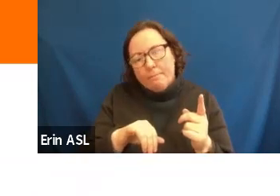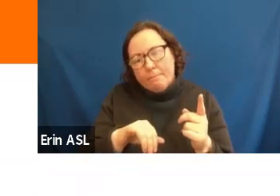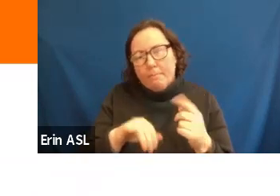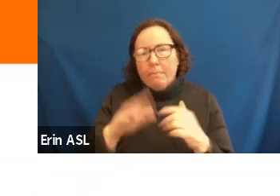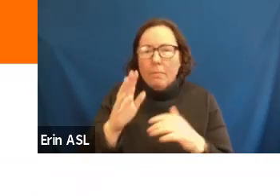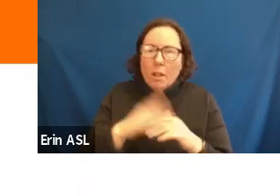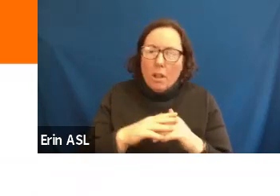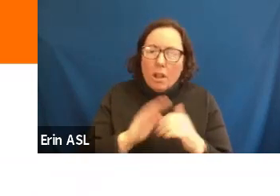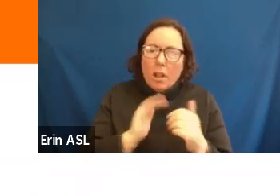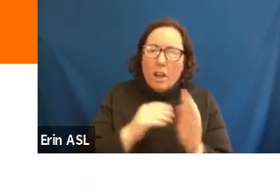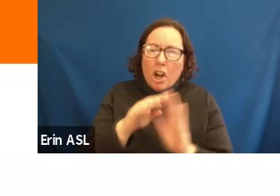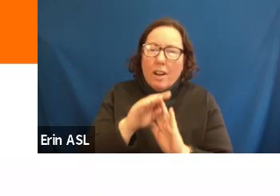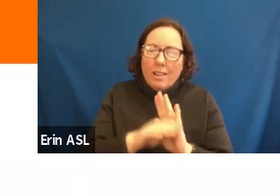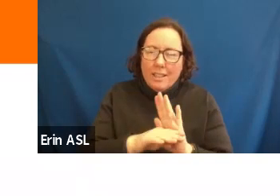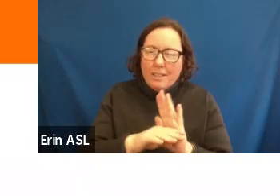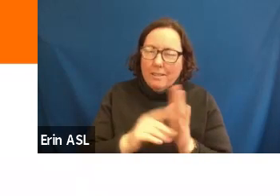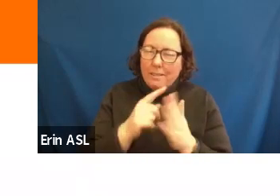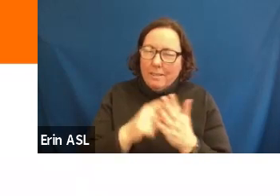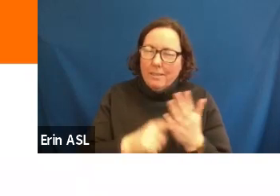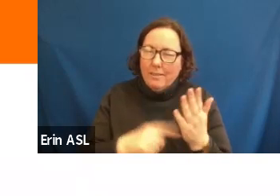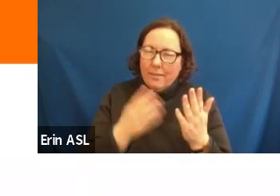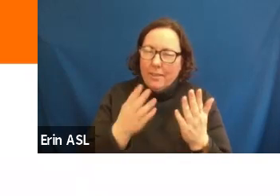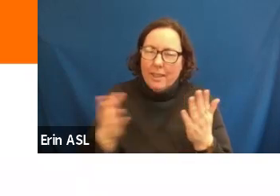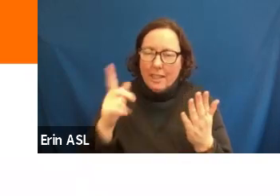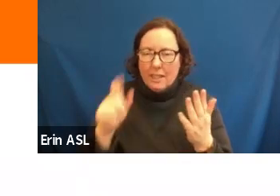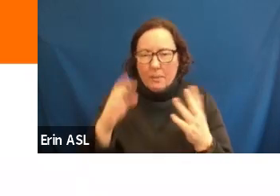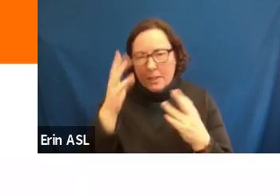kind of list of things for us to